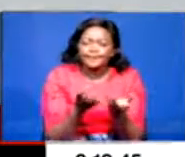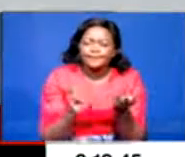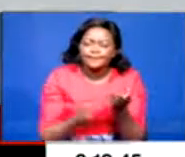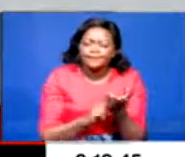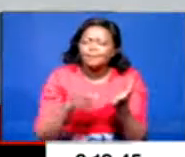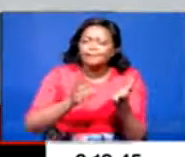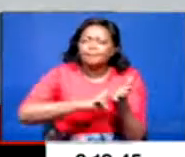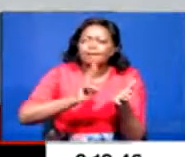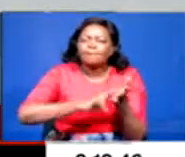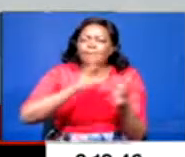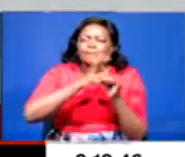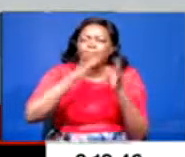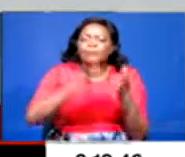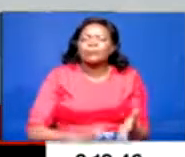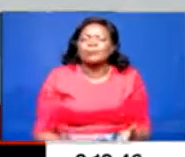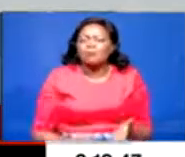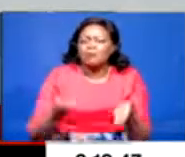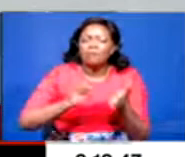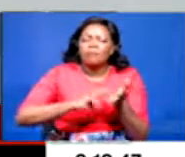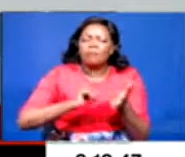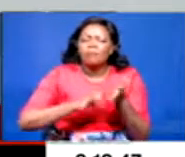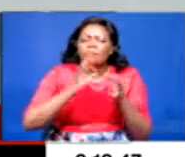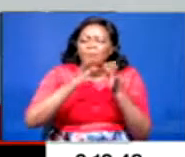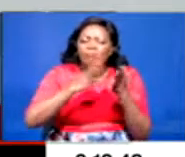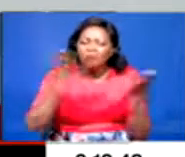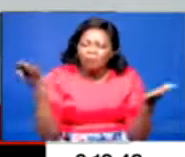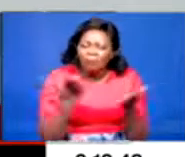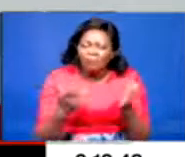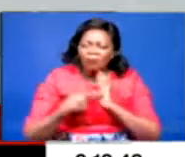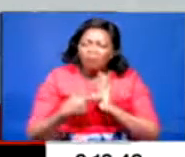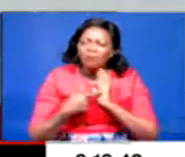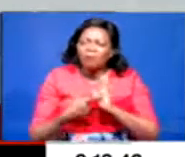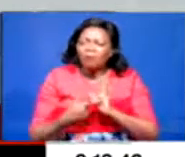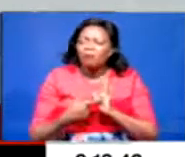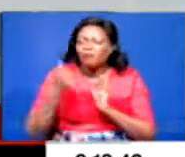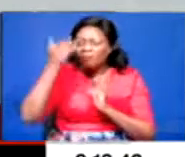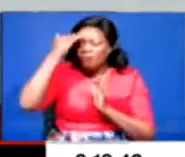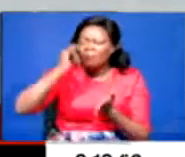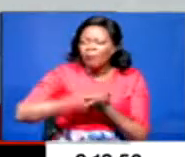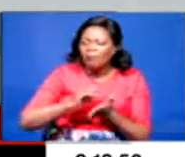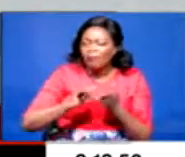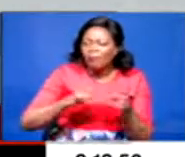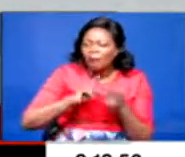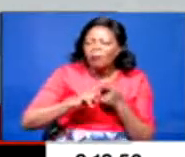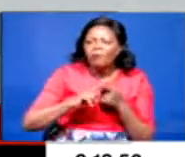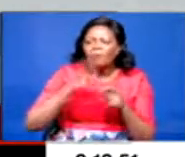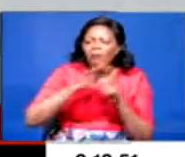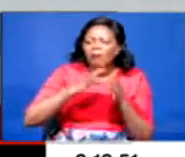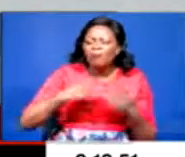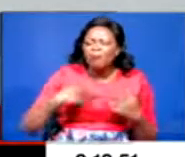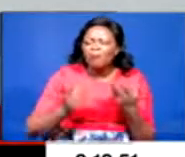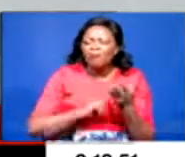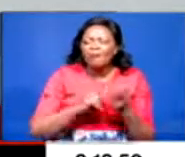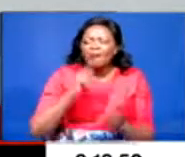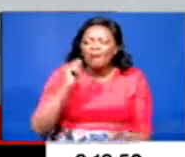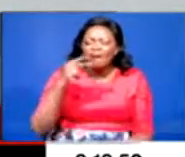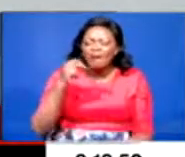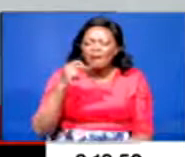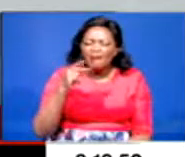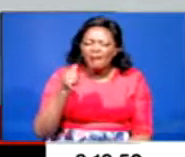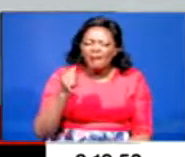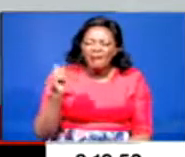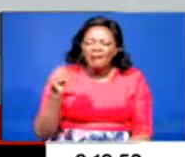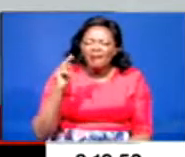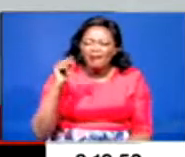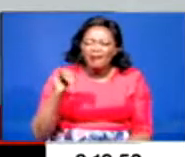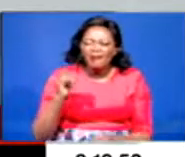voters, where these registered voters are. So, for example, now we know exactly how many voters exist in Tharaka Nithi. Mm. So you can't come tomorrow and